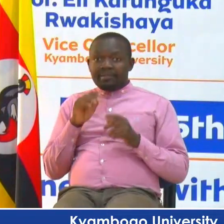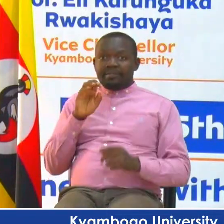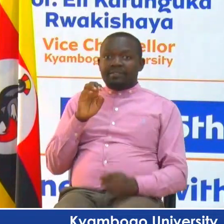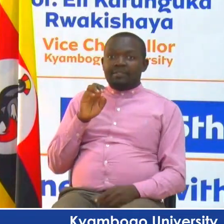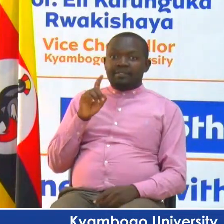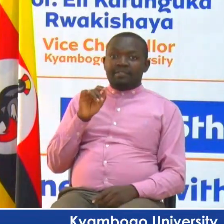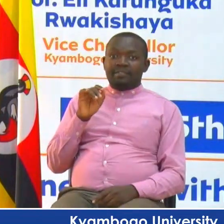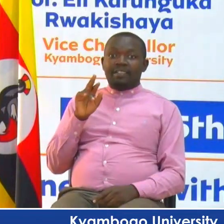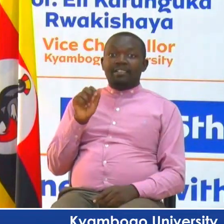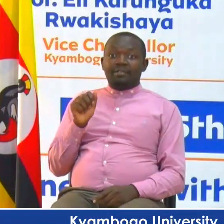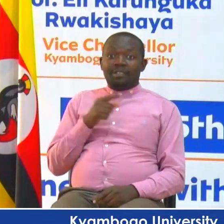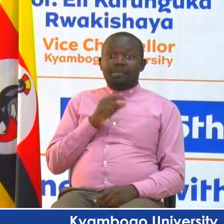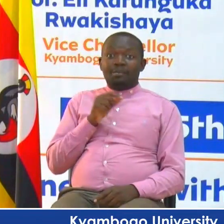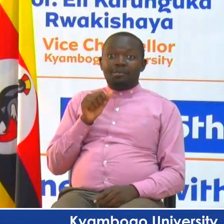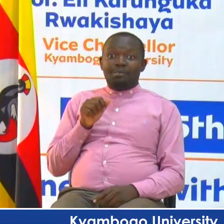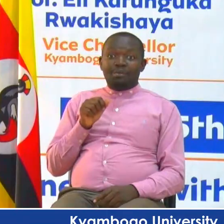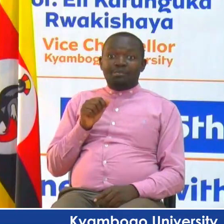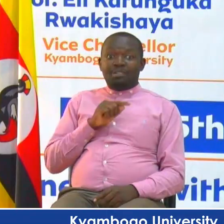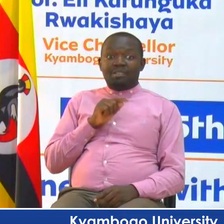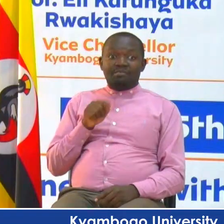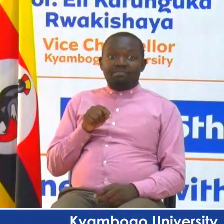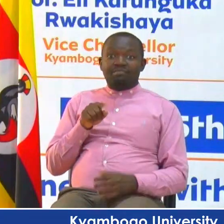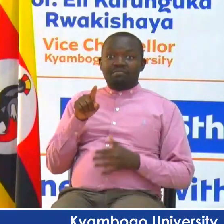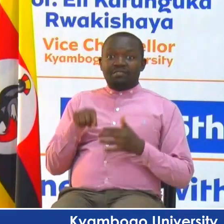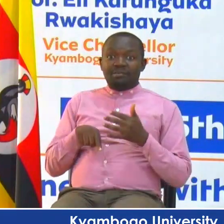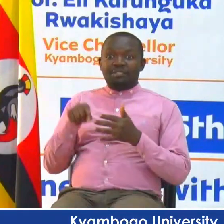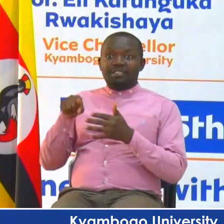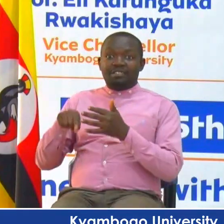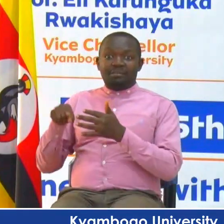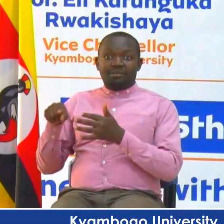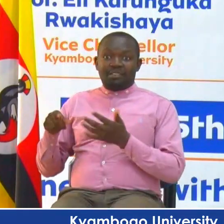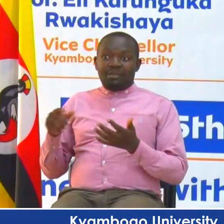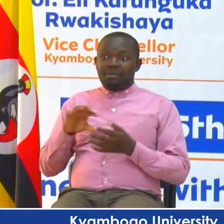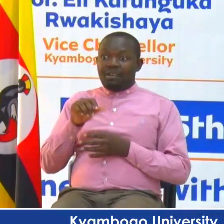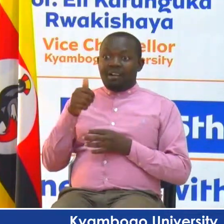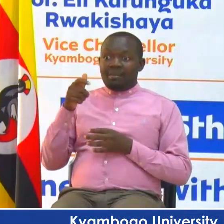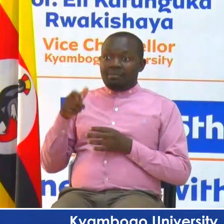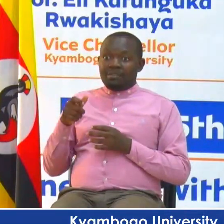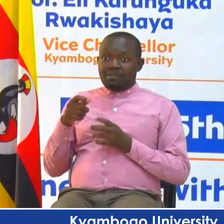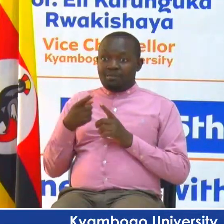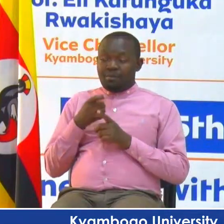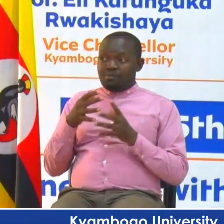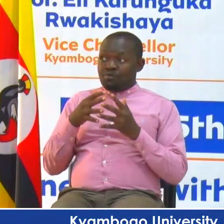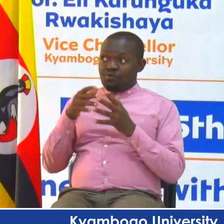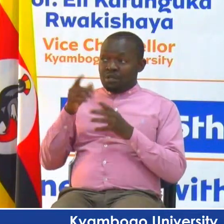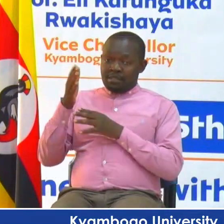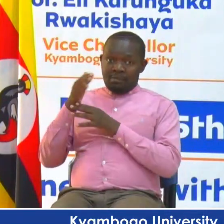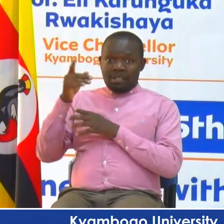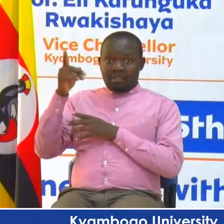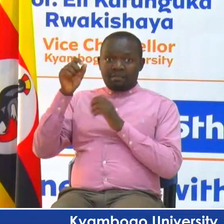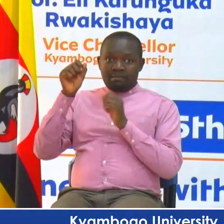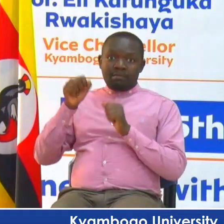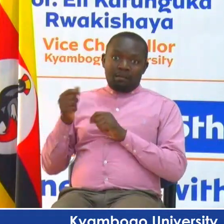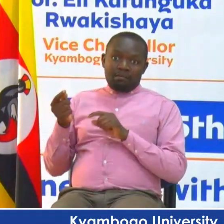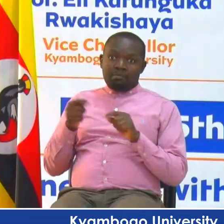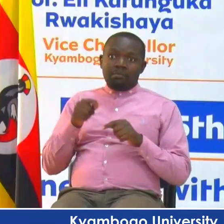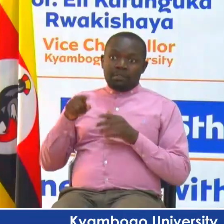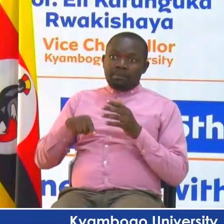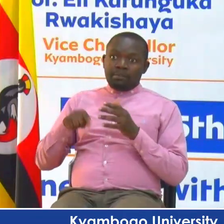Ezra can be here every semester, or somebody else from the US embassy. So